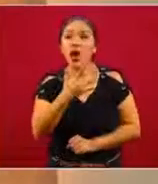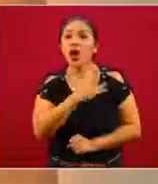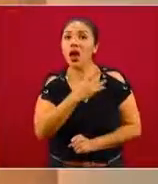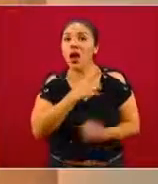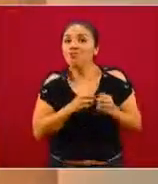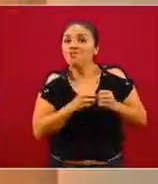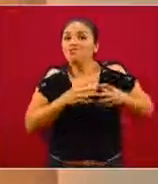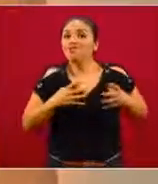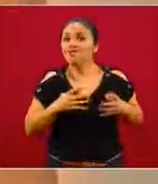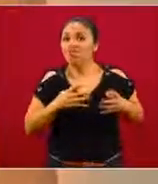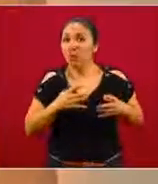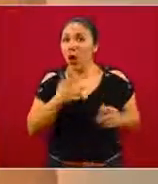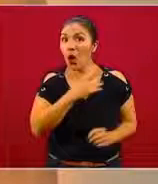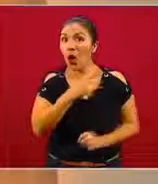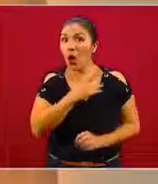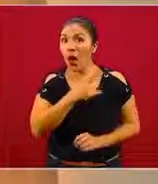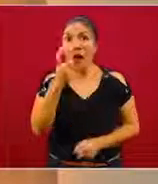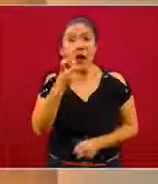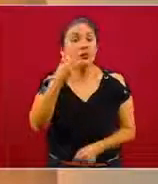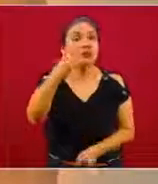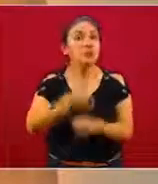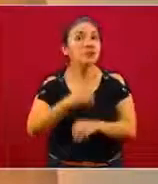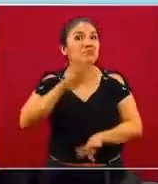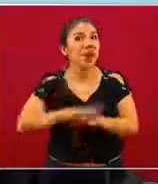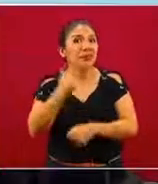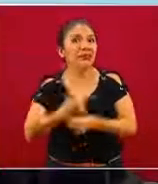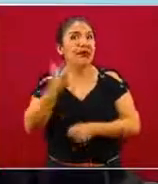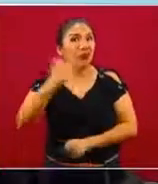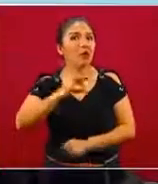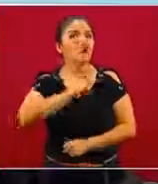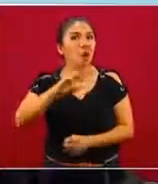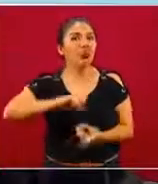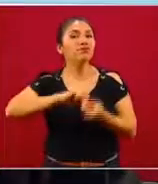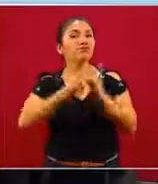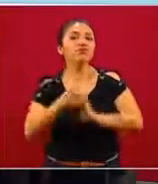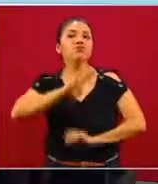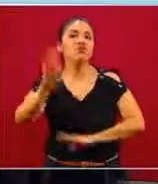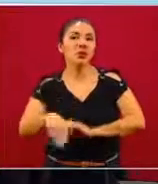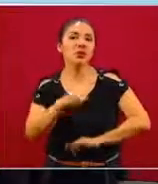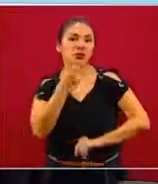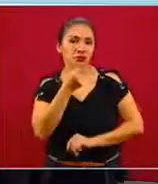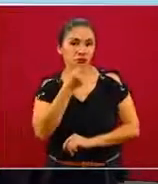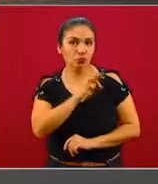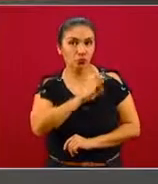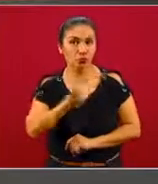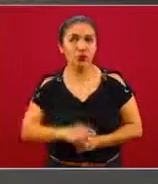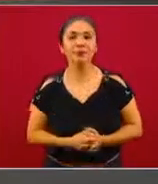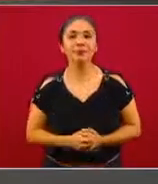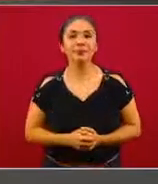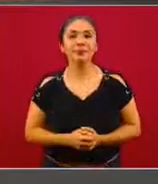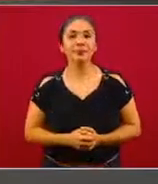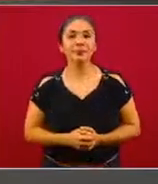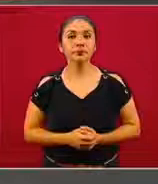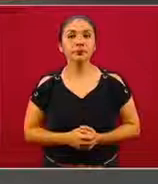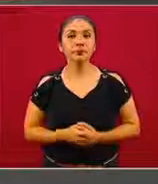to make sure that there's no inflammation of the heart. This is the primary risk that could lead to a death.